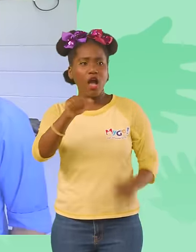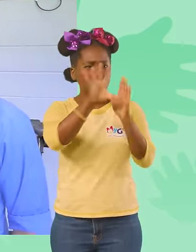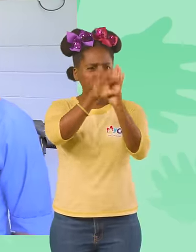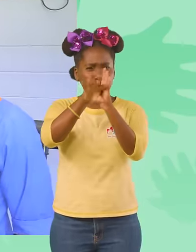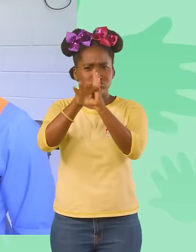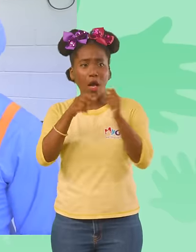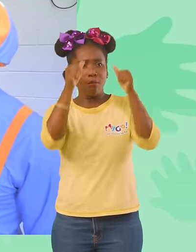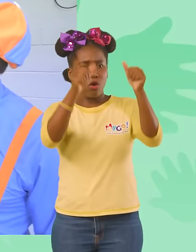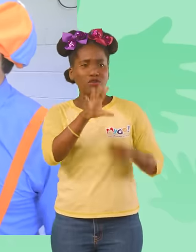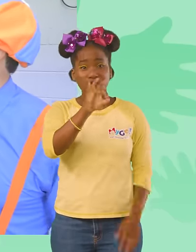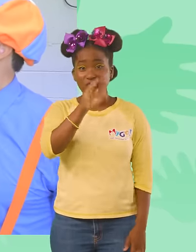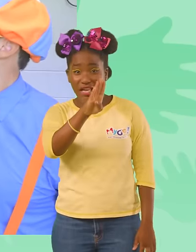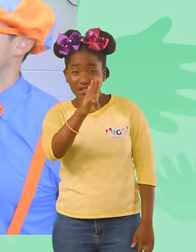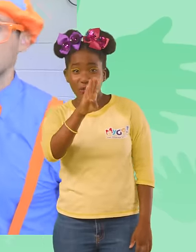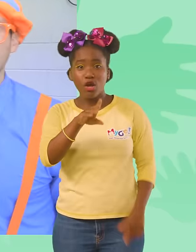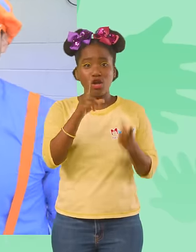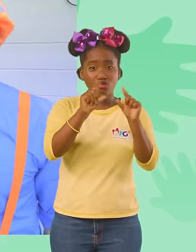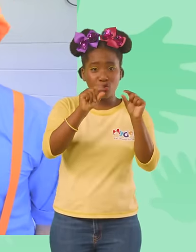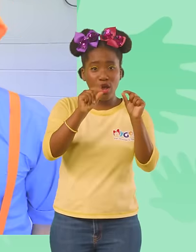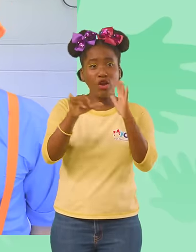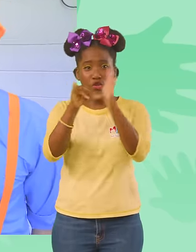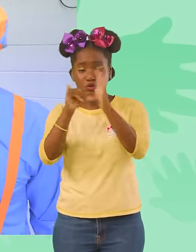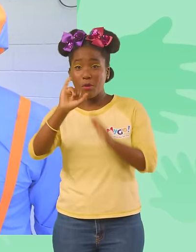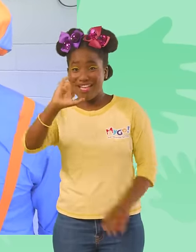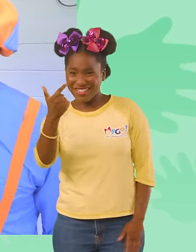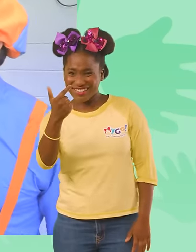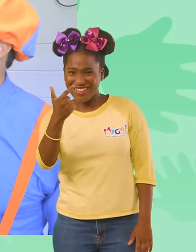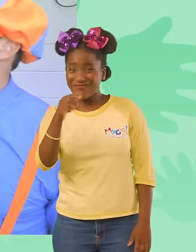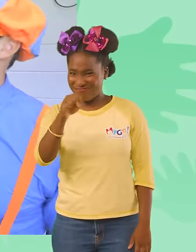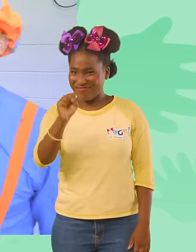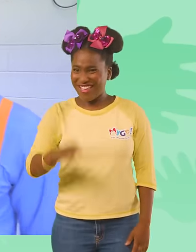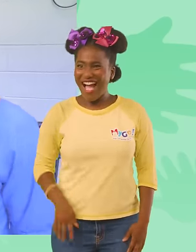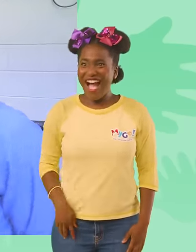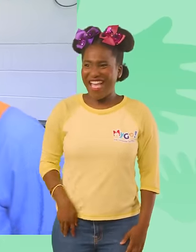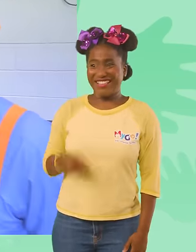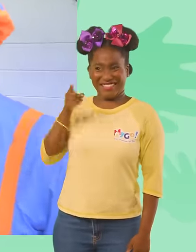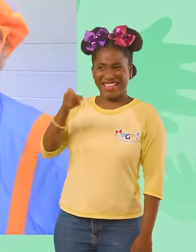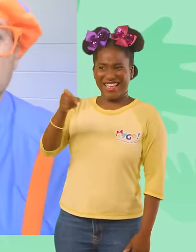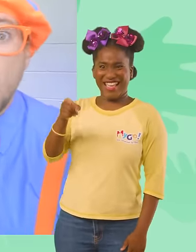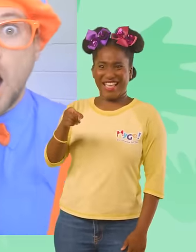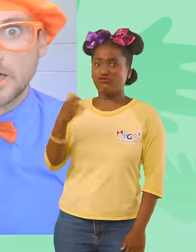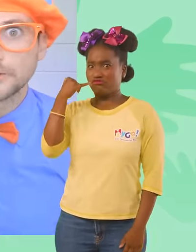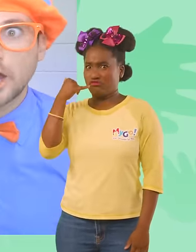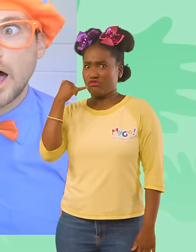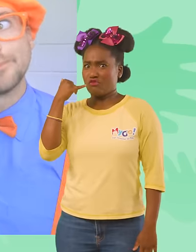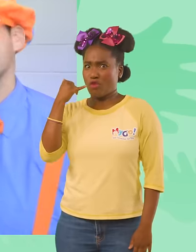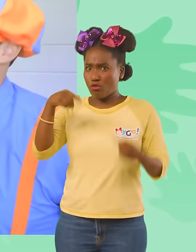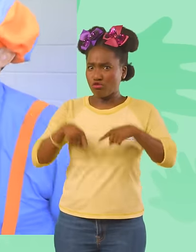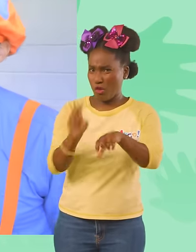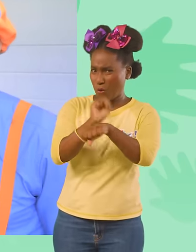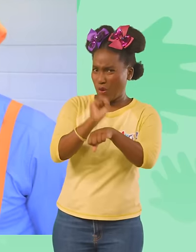put on Facebook, Twitter, YouTube, and Instagram. Whoa, that's really cool. Hey, look, he's on his phone on the